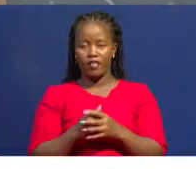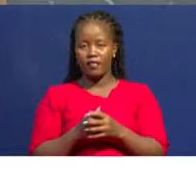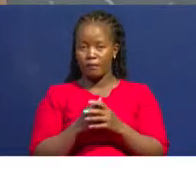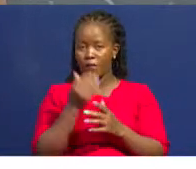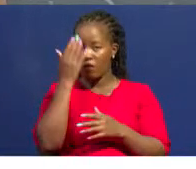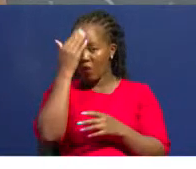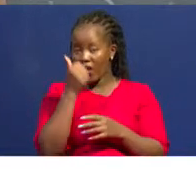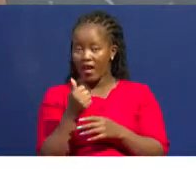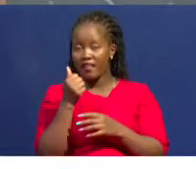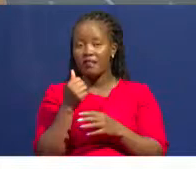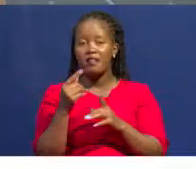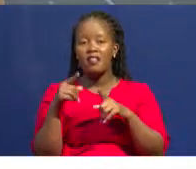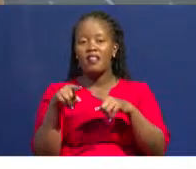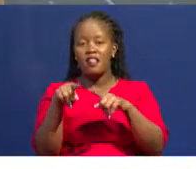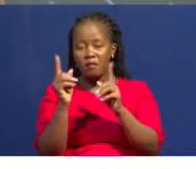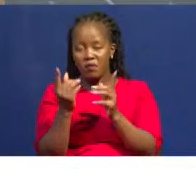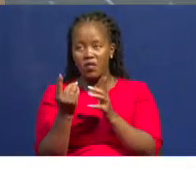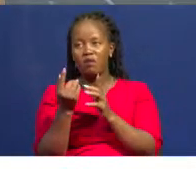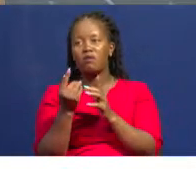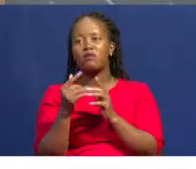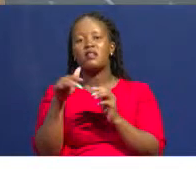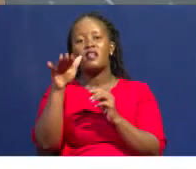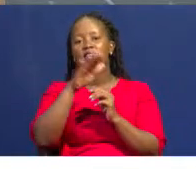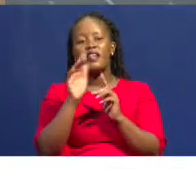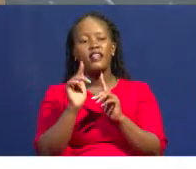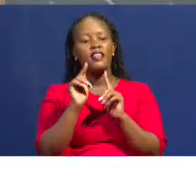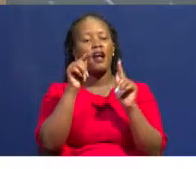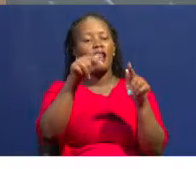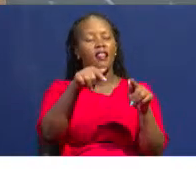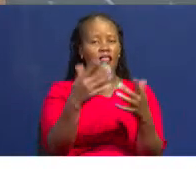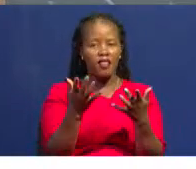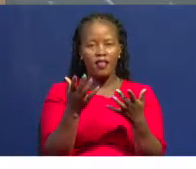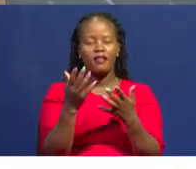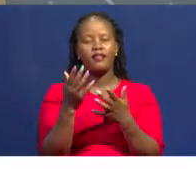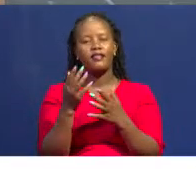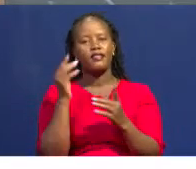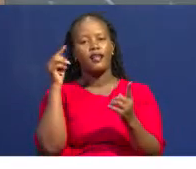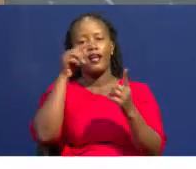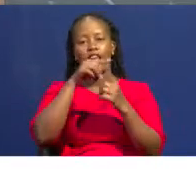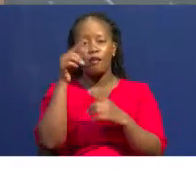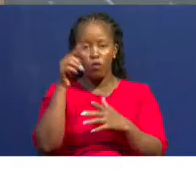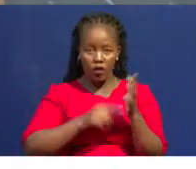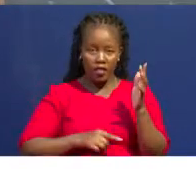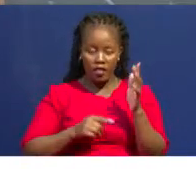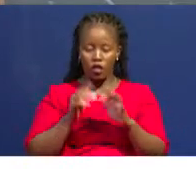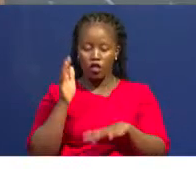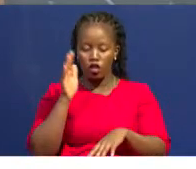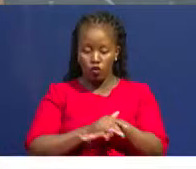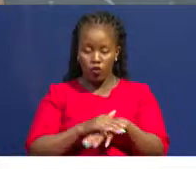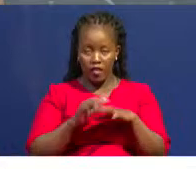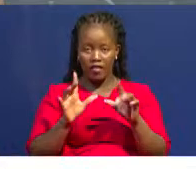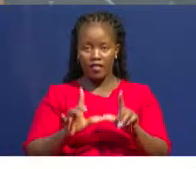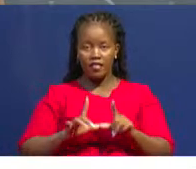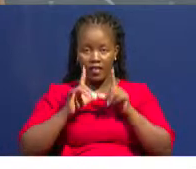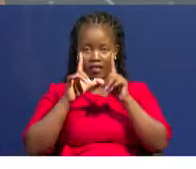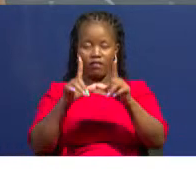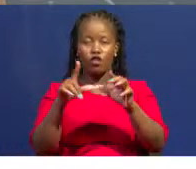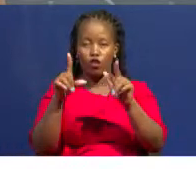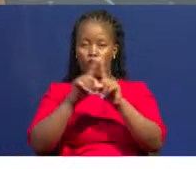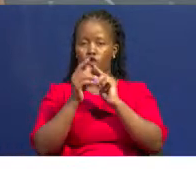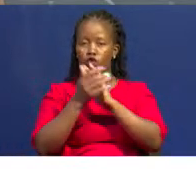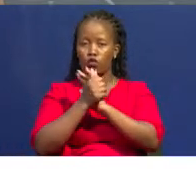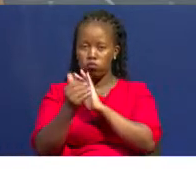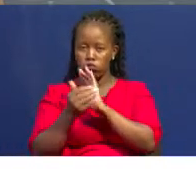they should not go there to be milked. They should be going there to get certificates and diplomas to encourage